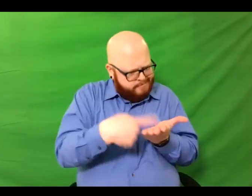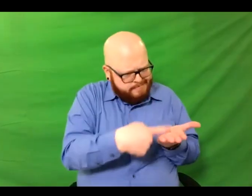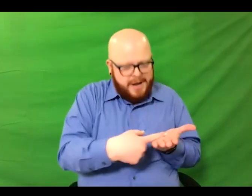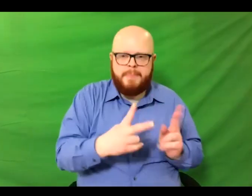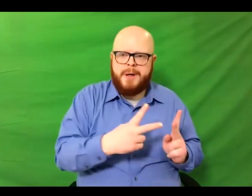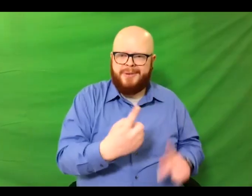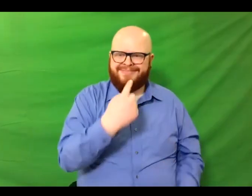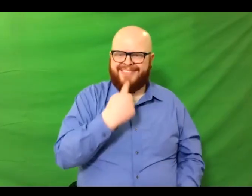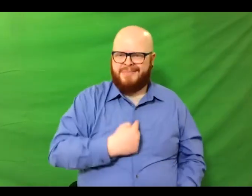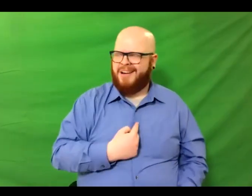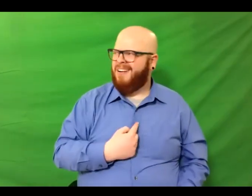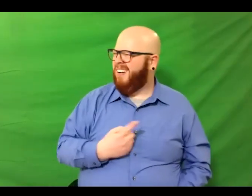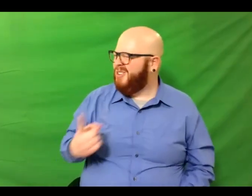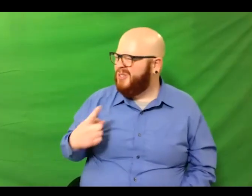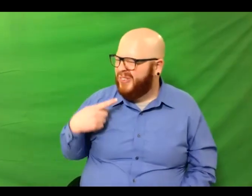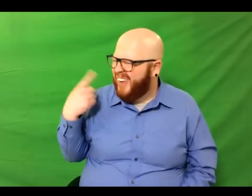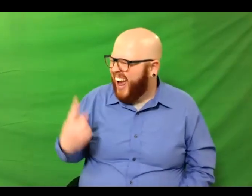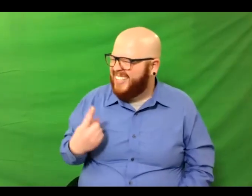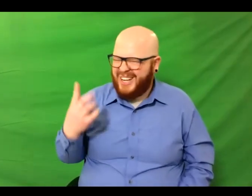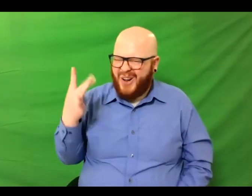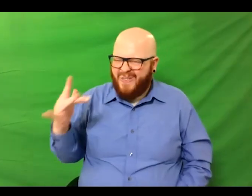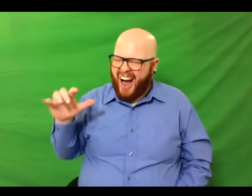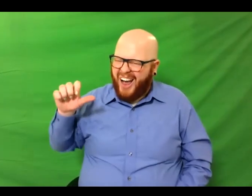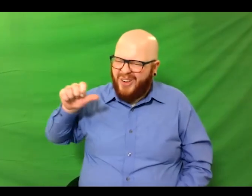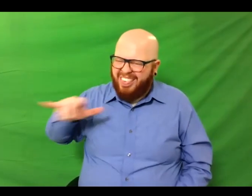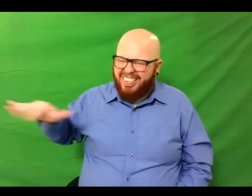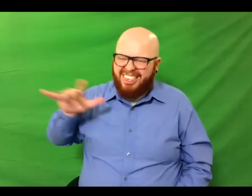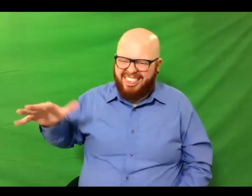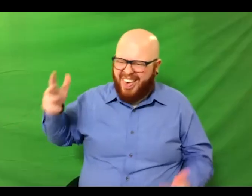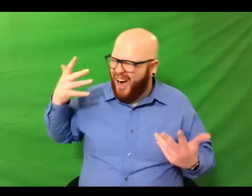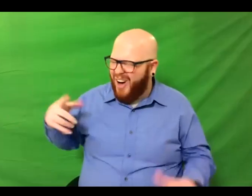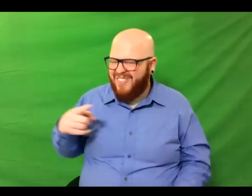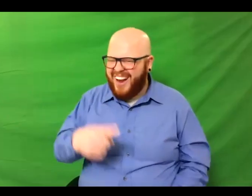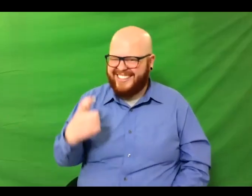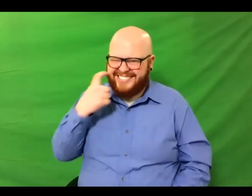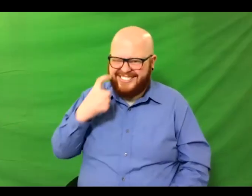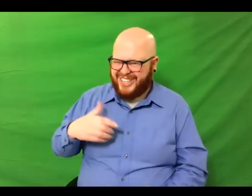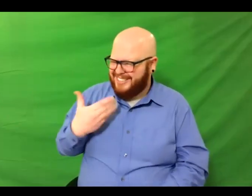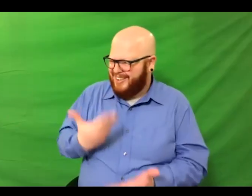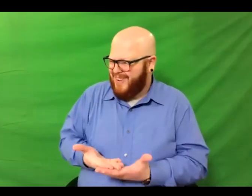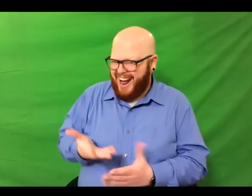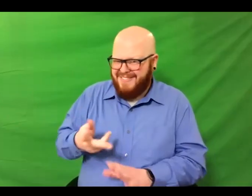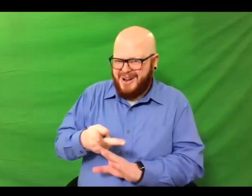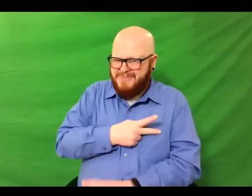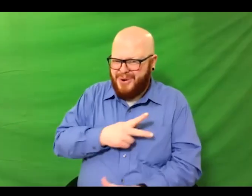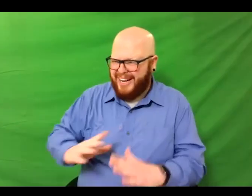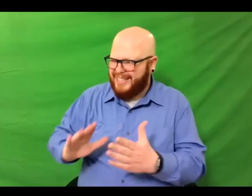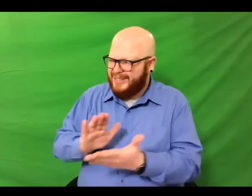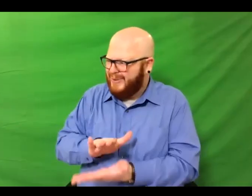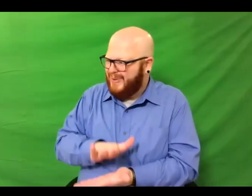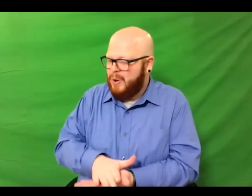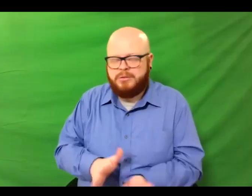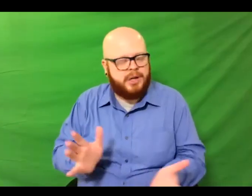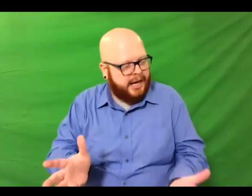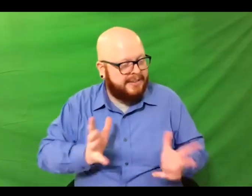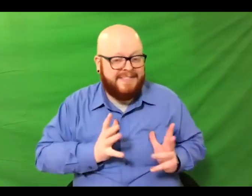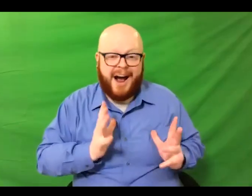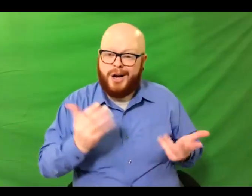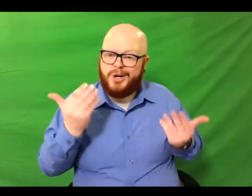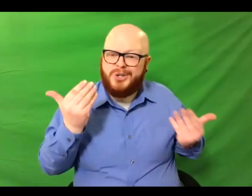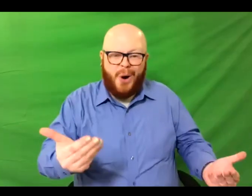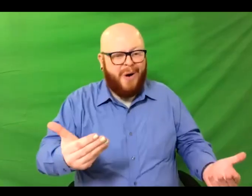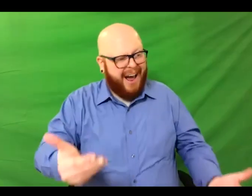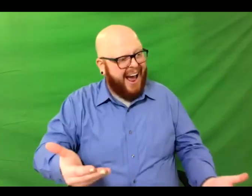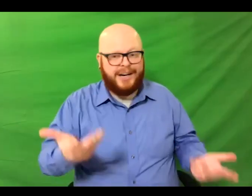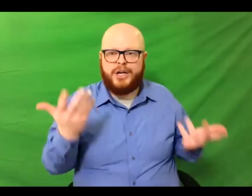just got to preschool. Start right away. It's a part of the language, and it gives you an avenue to literacy skills as well. You're not going to withhold that till